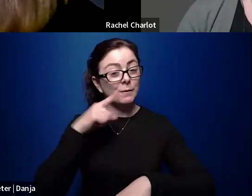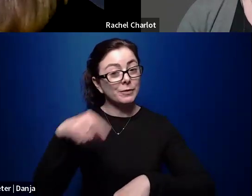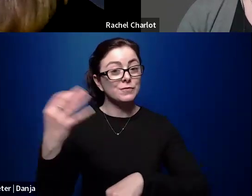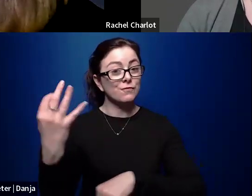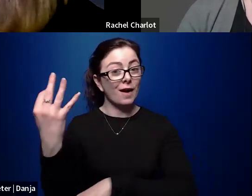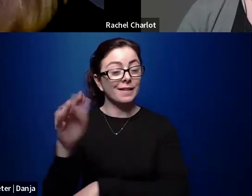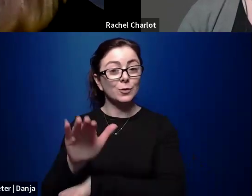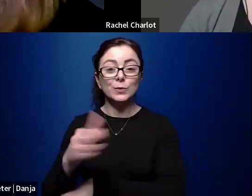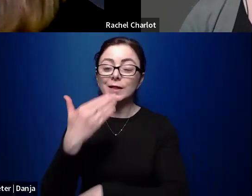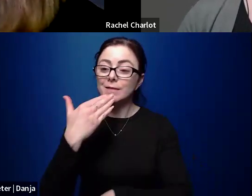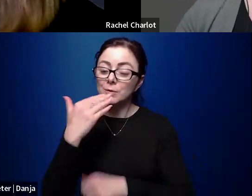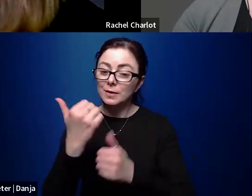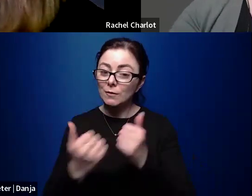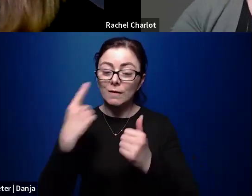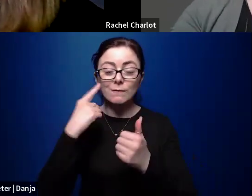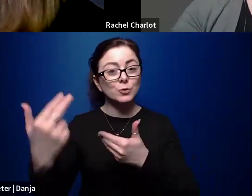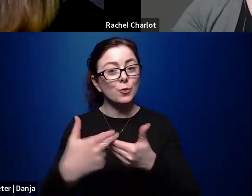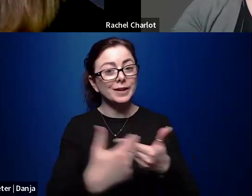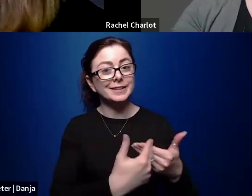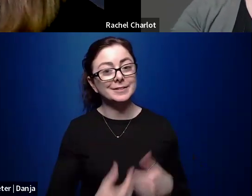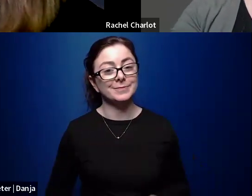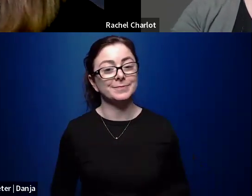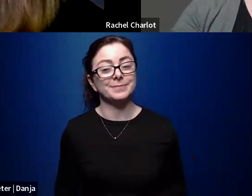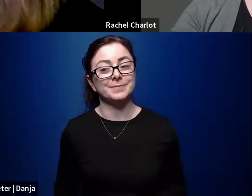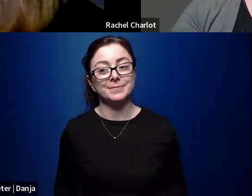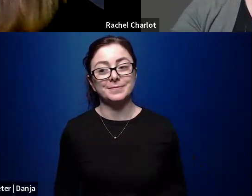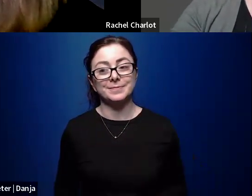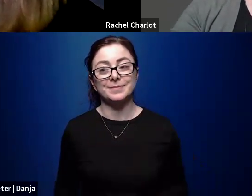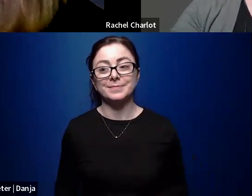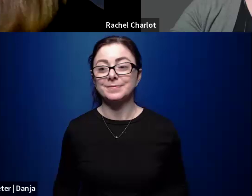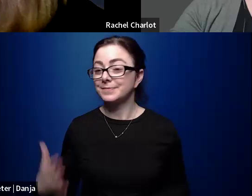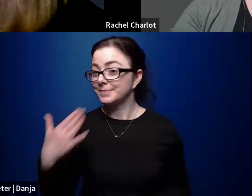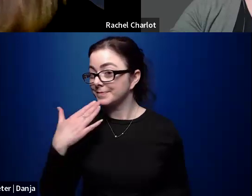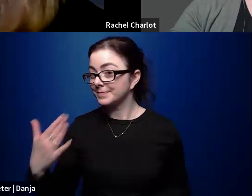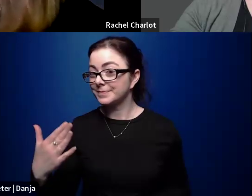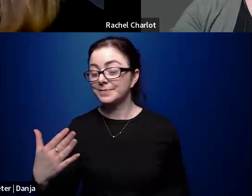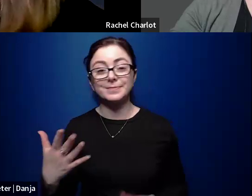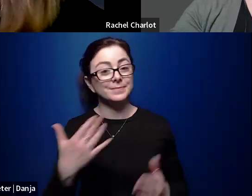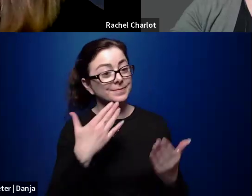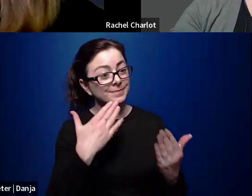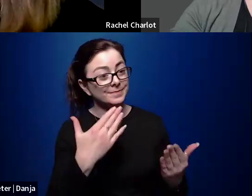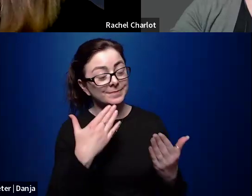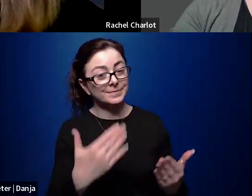joining us. And Thank you. Thank you, Rachel, and for Diane.